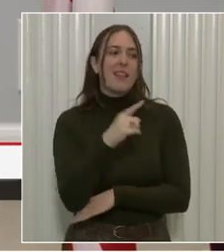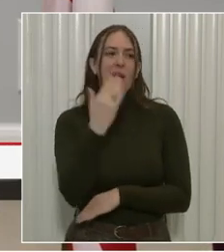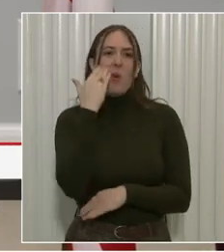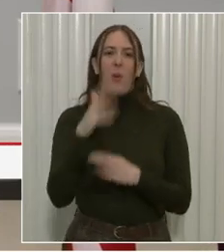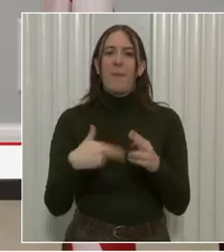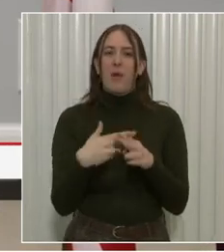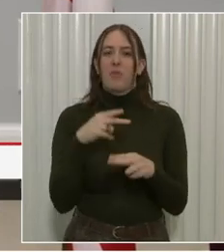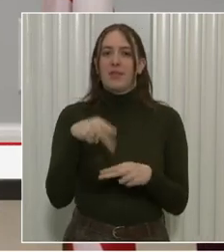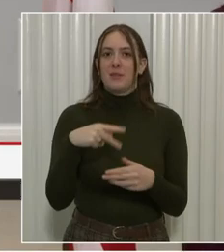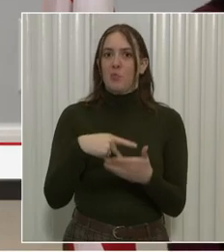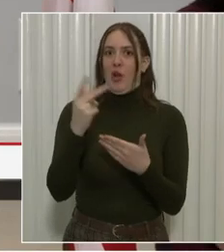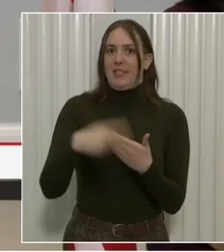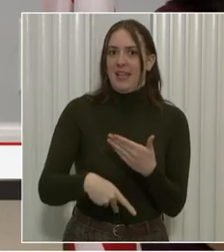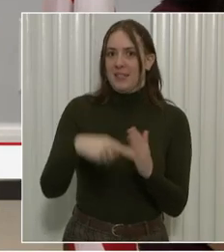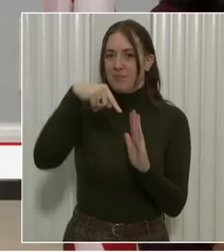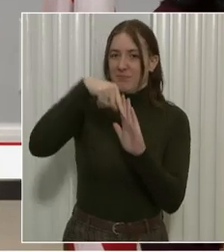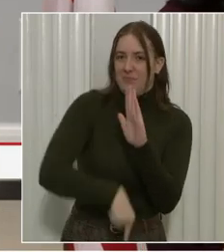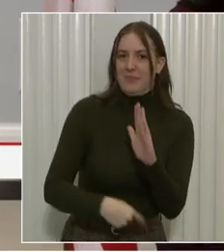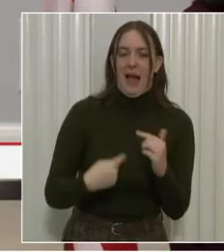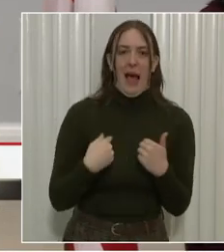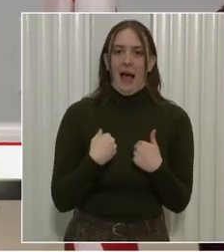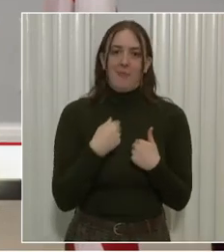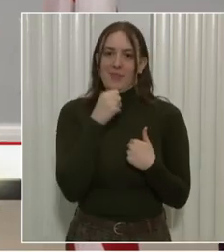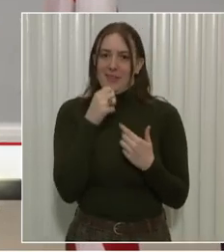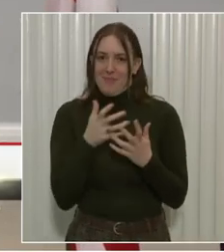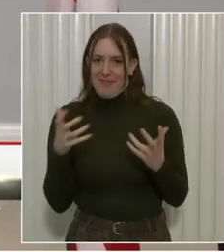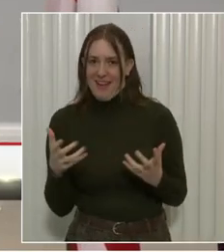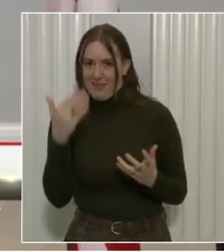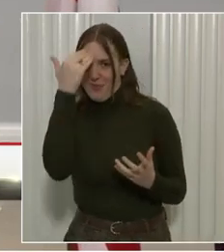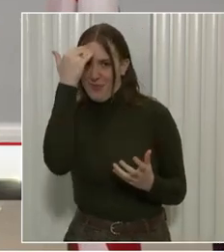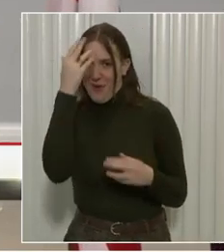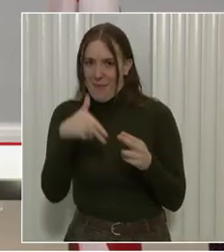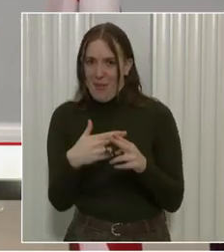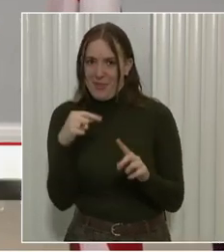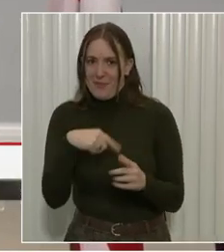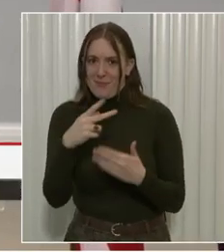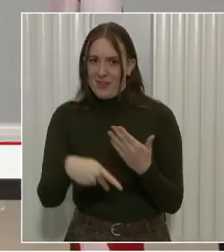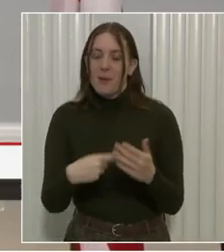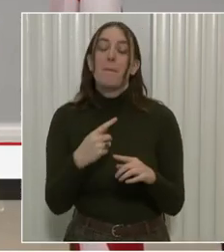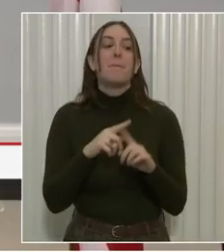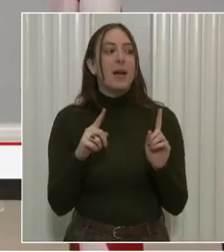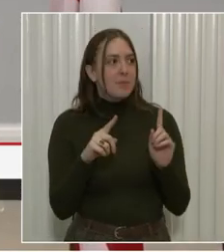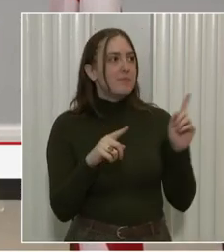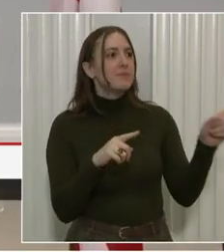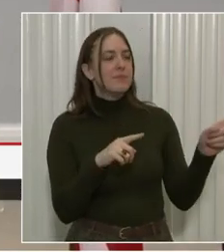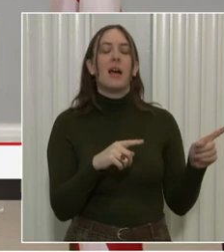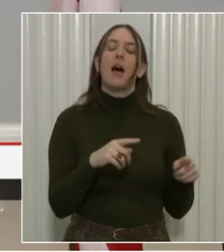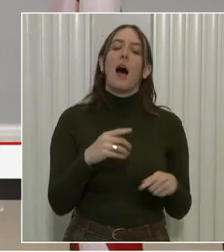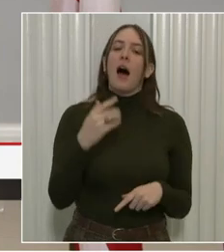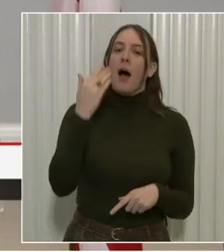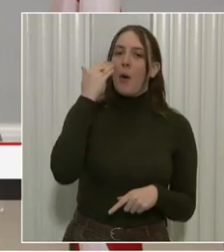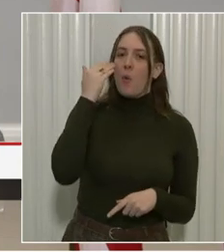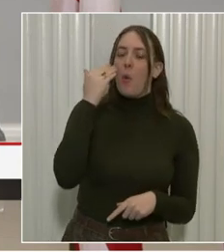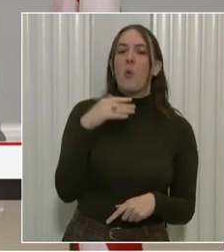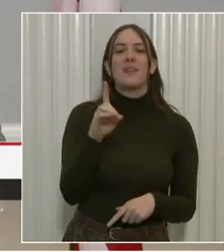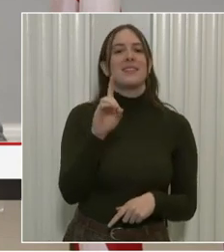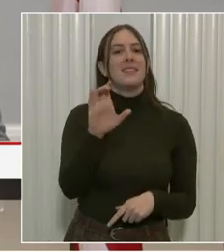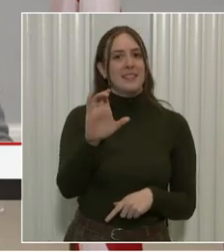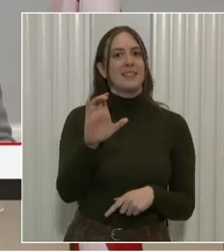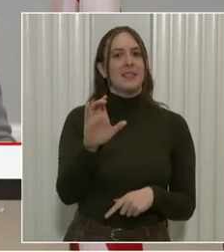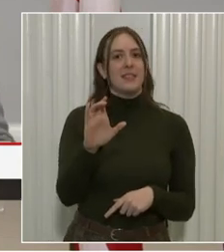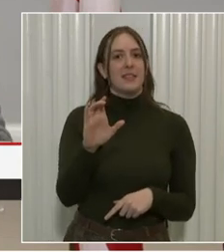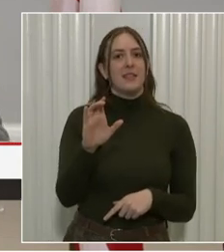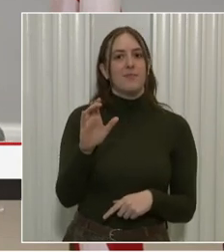process than I do. But what I do know is that DC Fire and EMS continues to